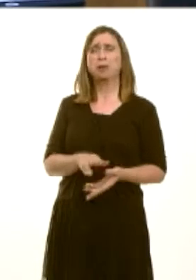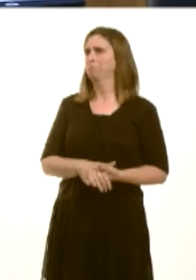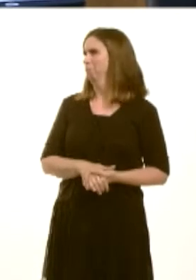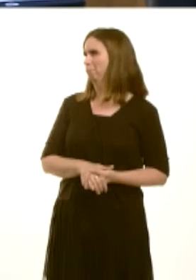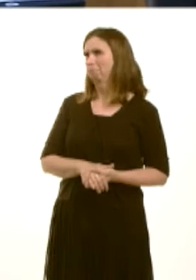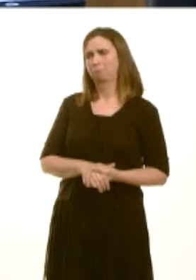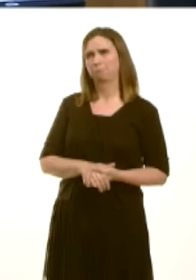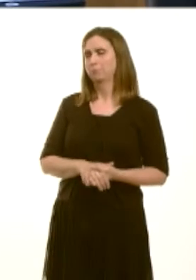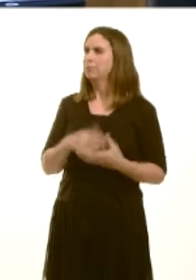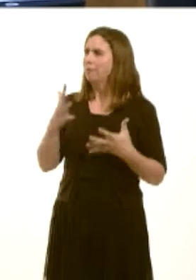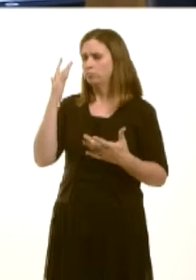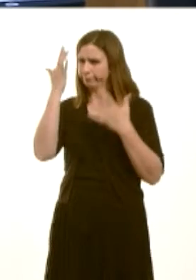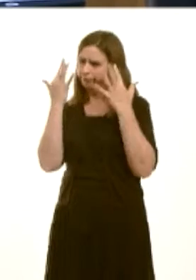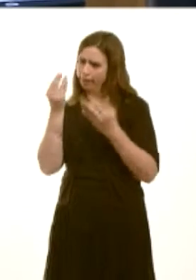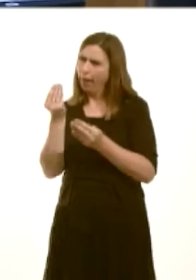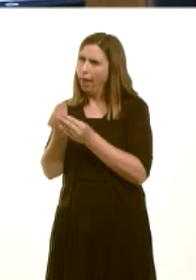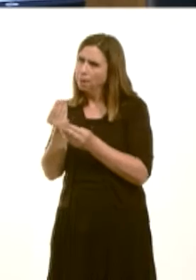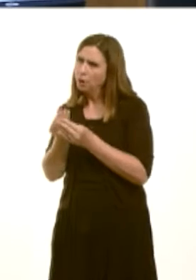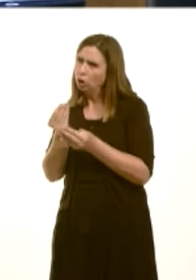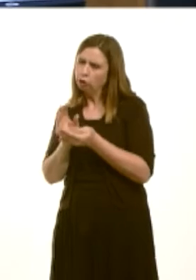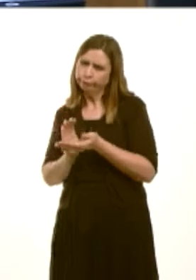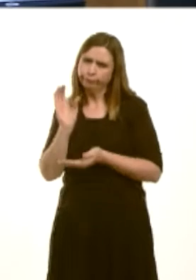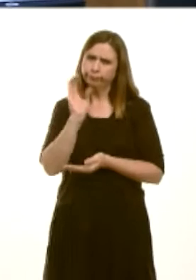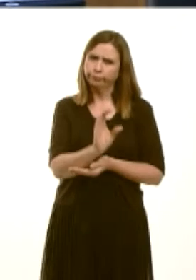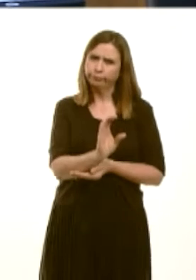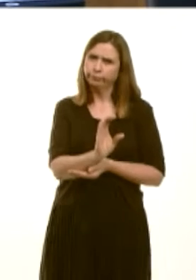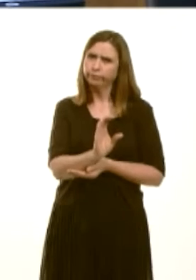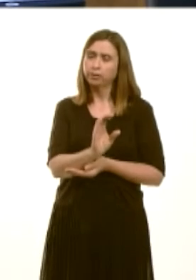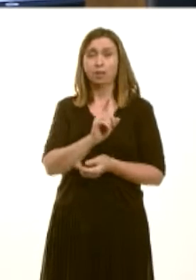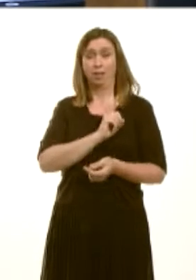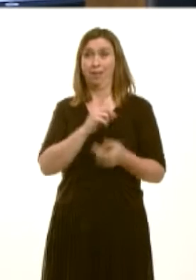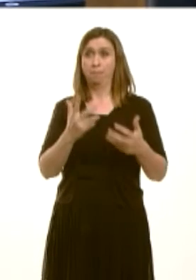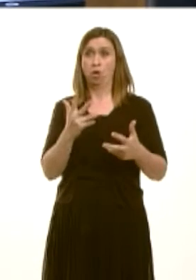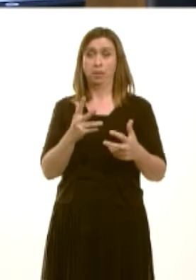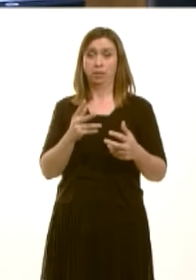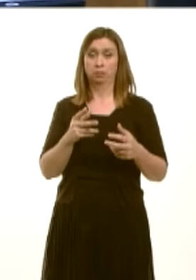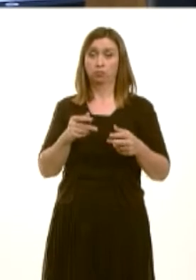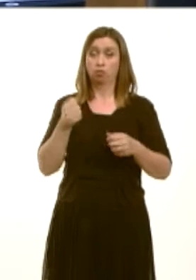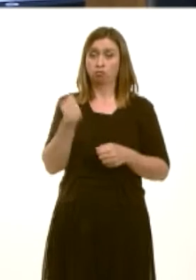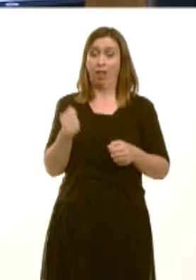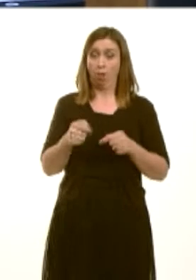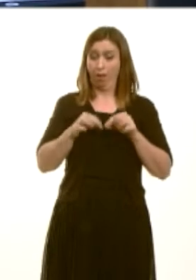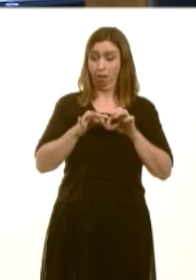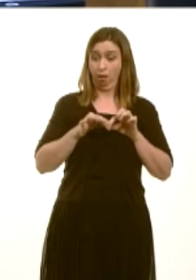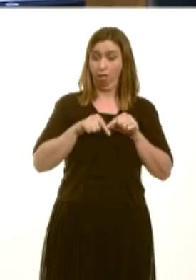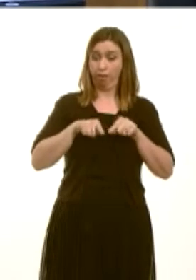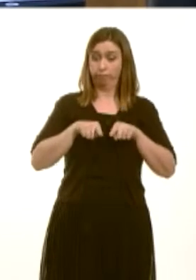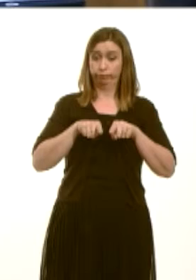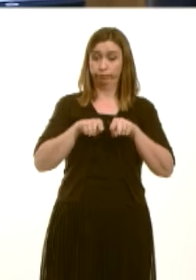costs, and there's no track there any longer, just in some places.